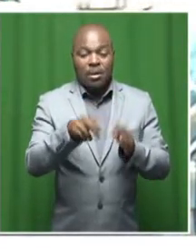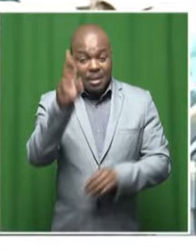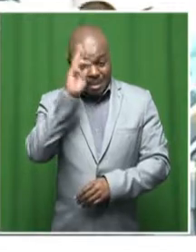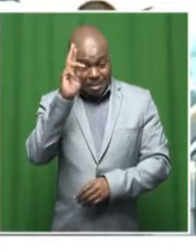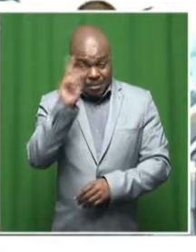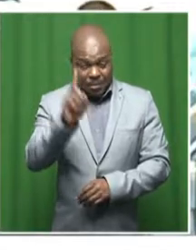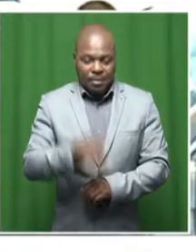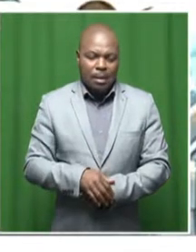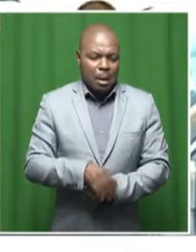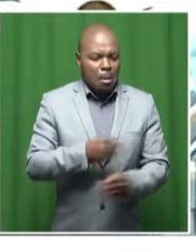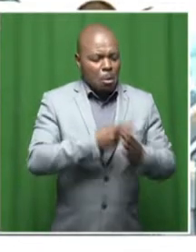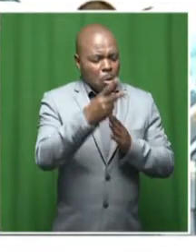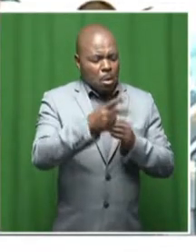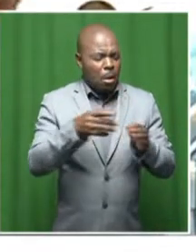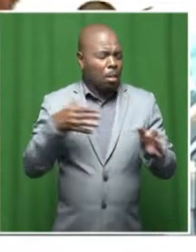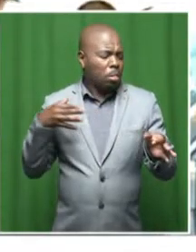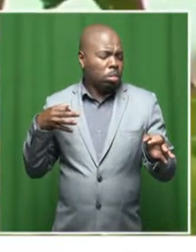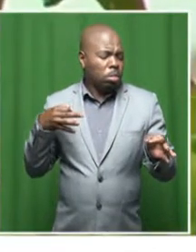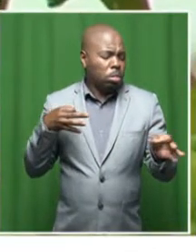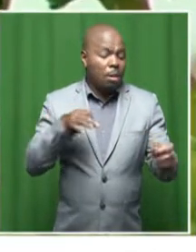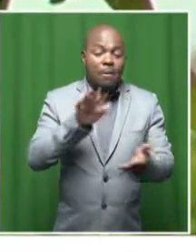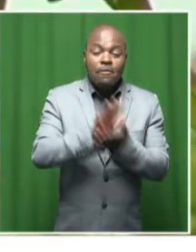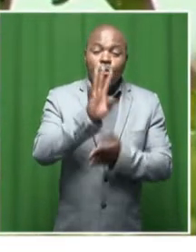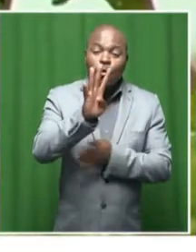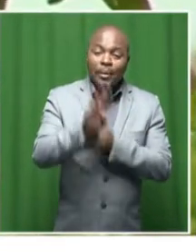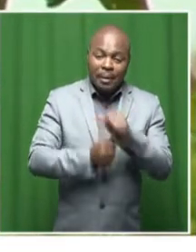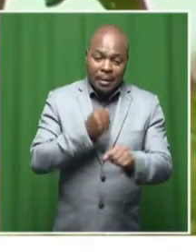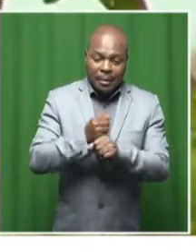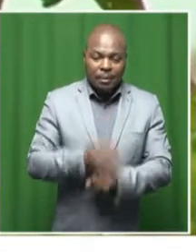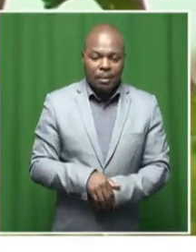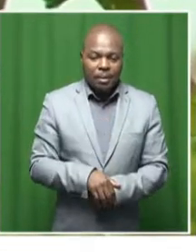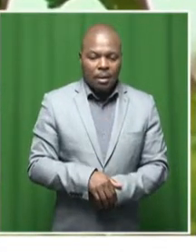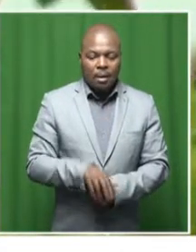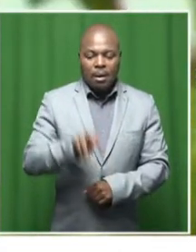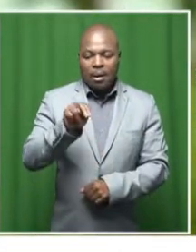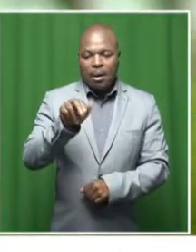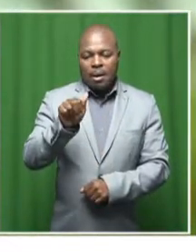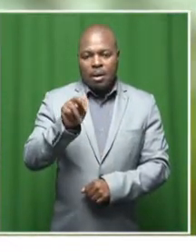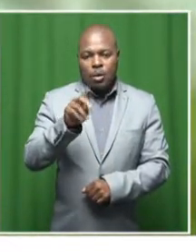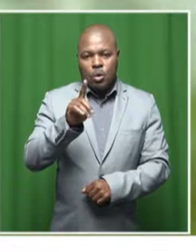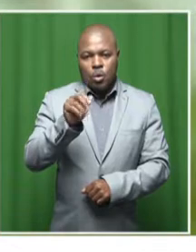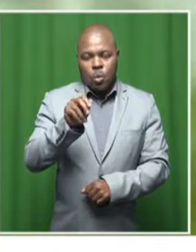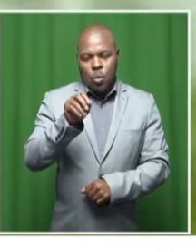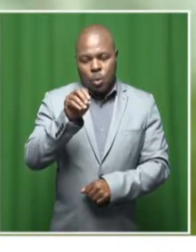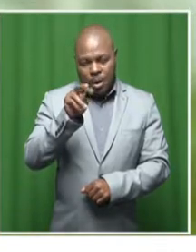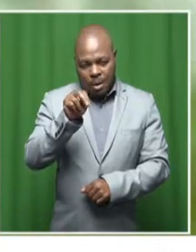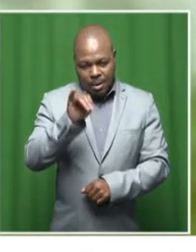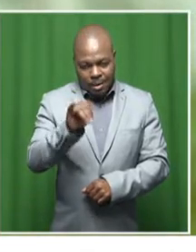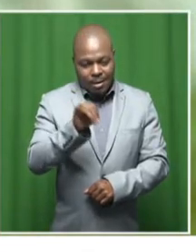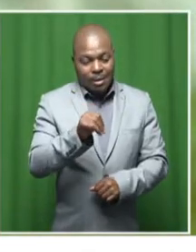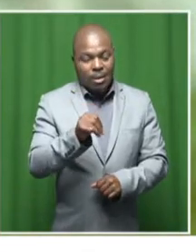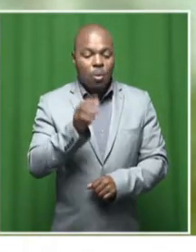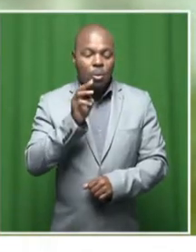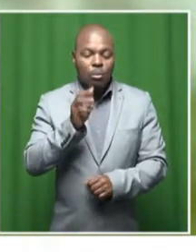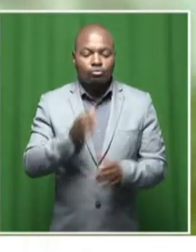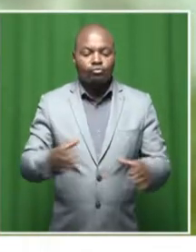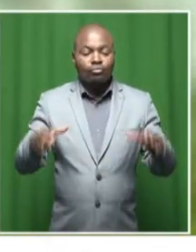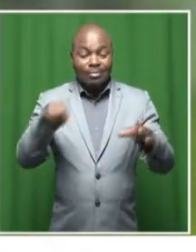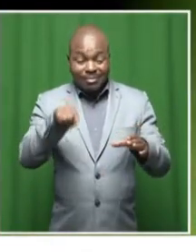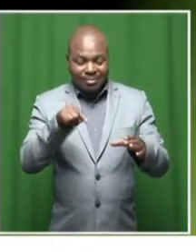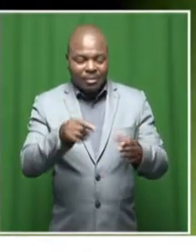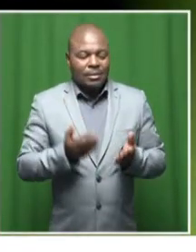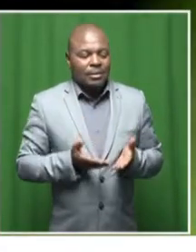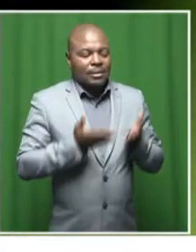this project has been going on for a very long time. It's been 14 years now. The sprawling Nandoni Dam is the major source of water supply for the Giyani Water